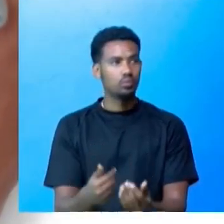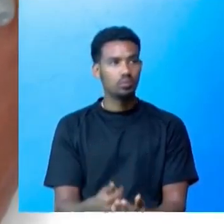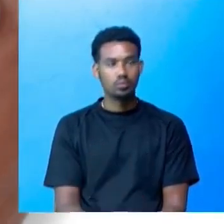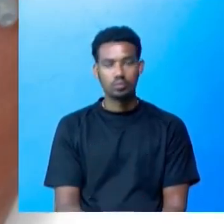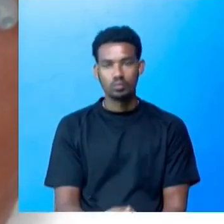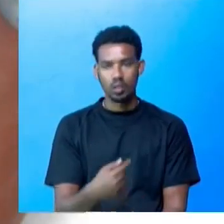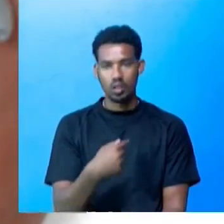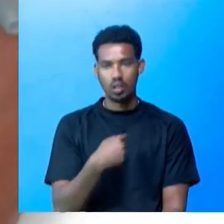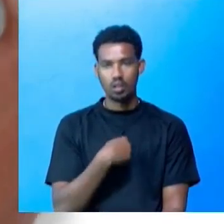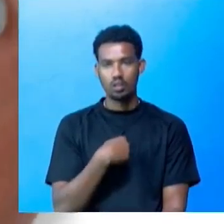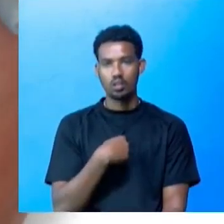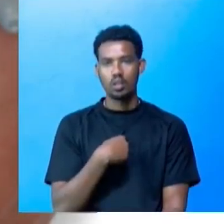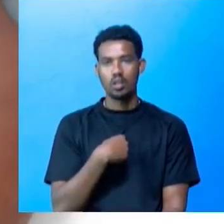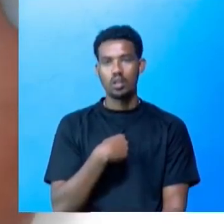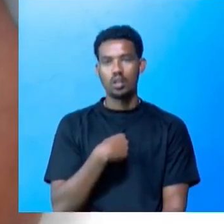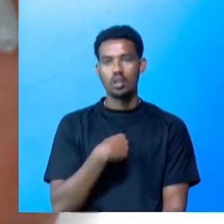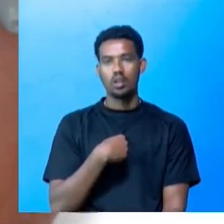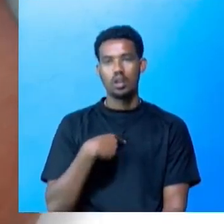I hug